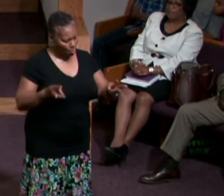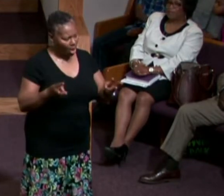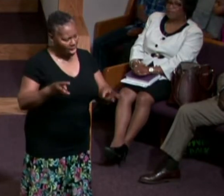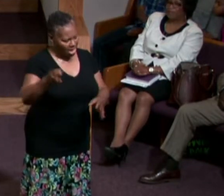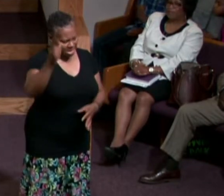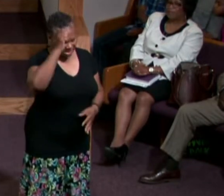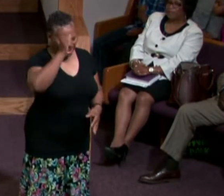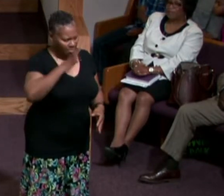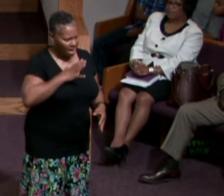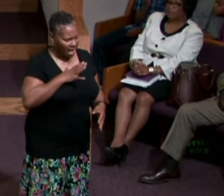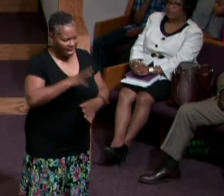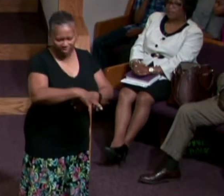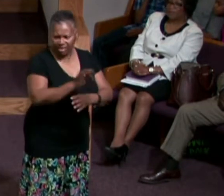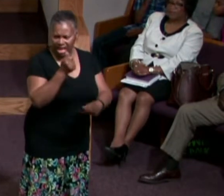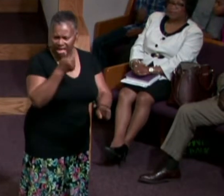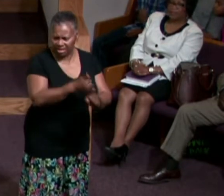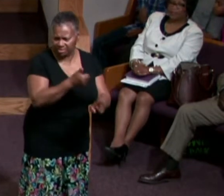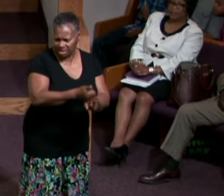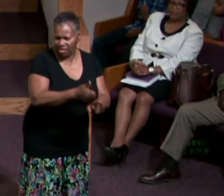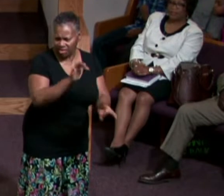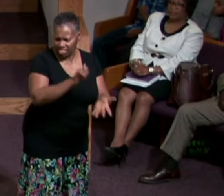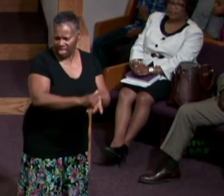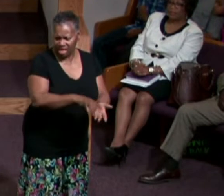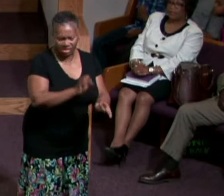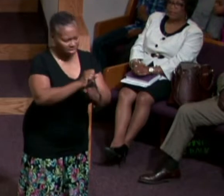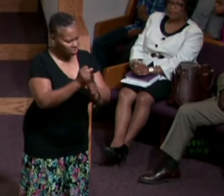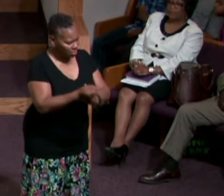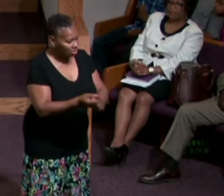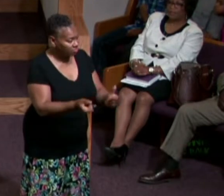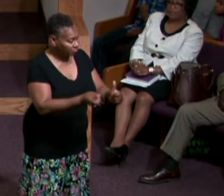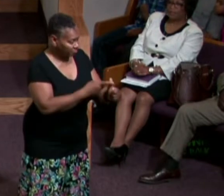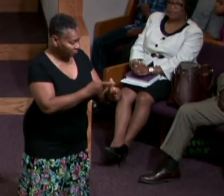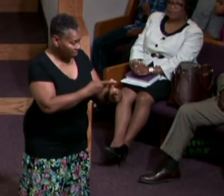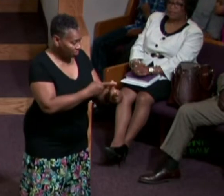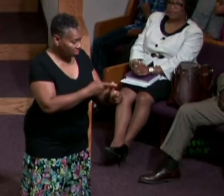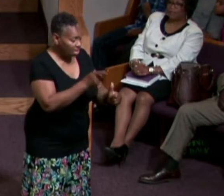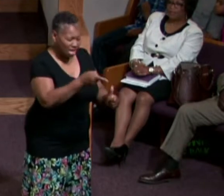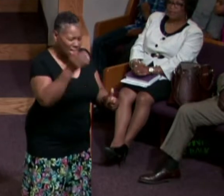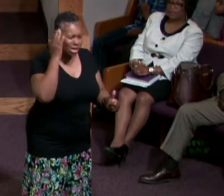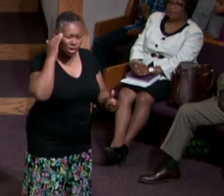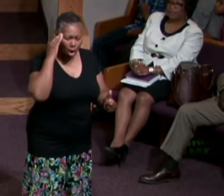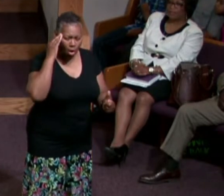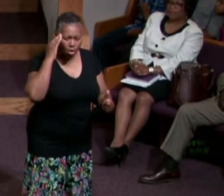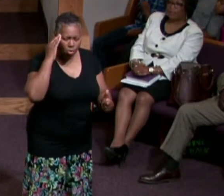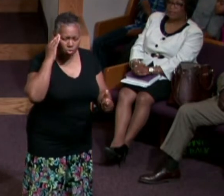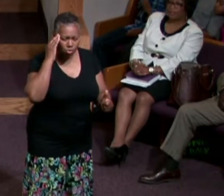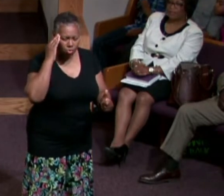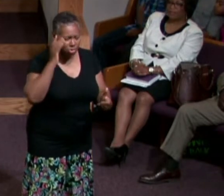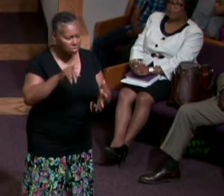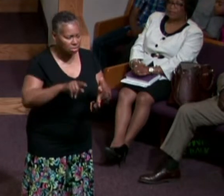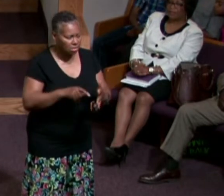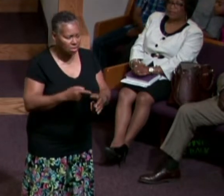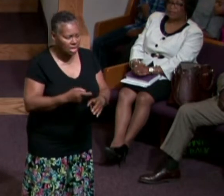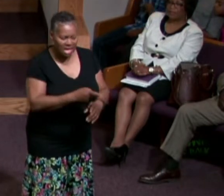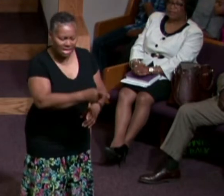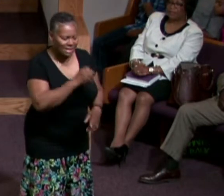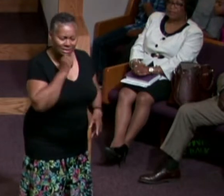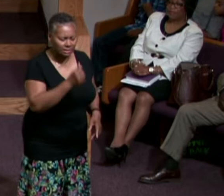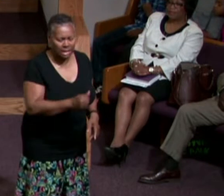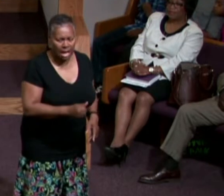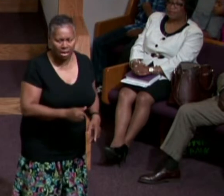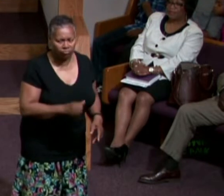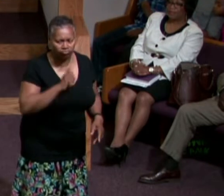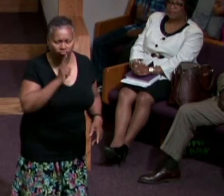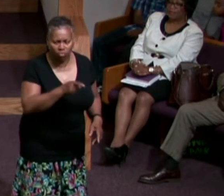situation. There could be more, but I could only come up with three. First of all, he knows from the beginning that he's not the biological